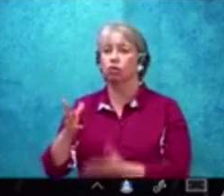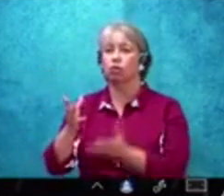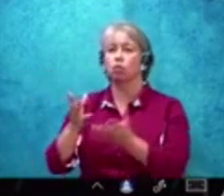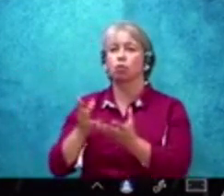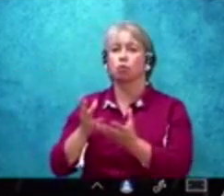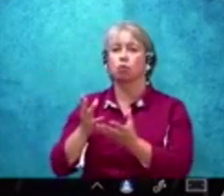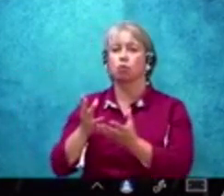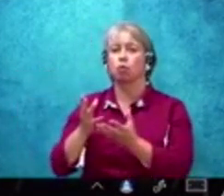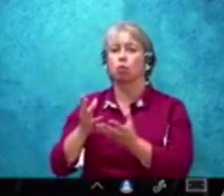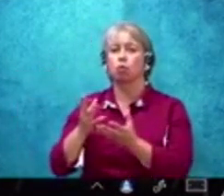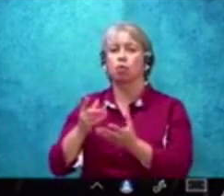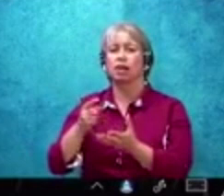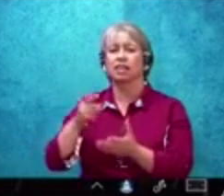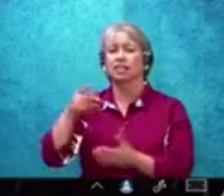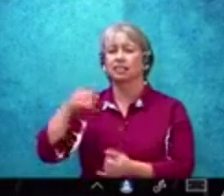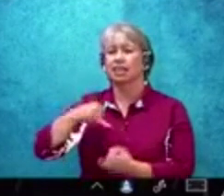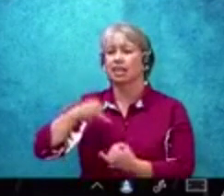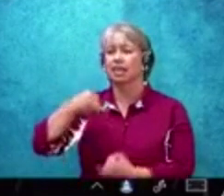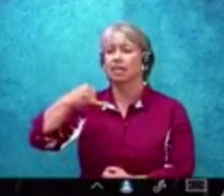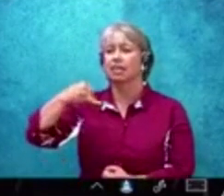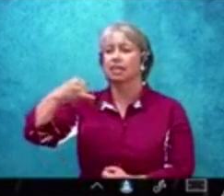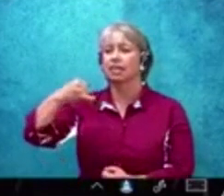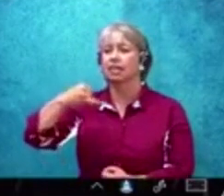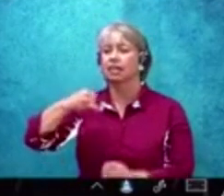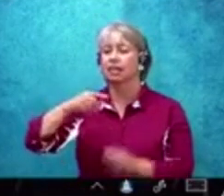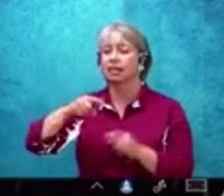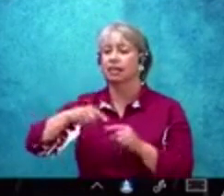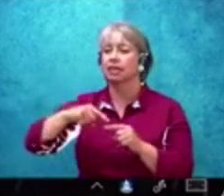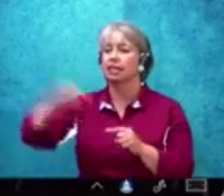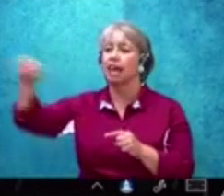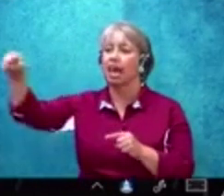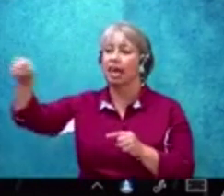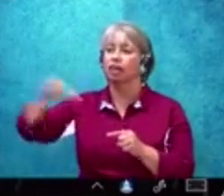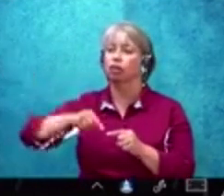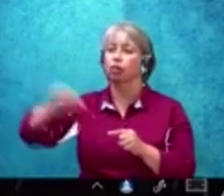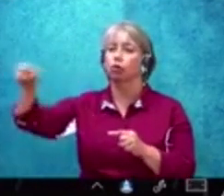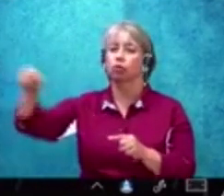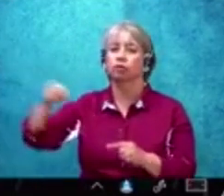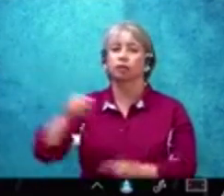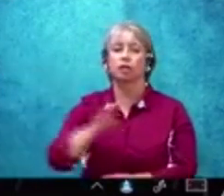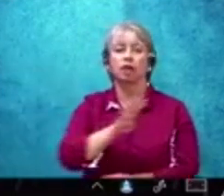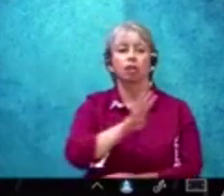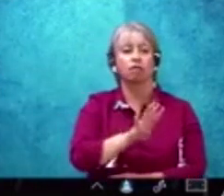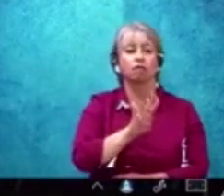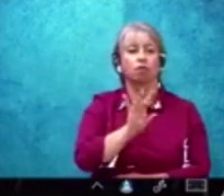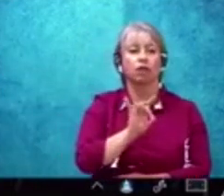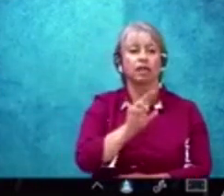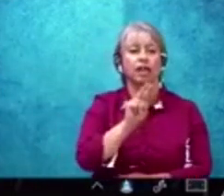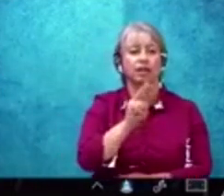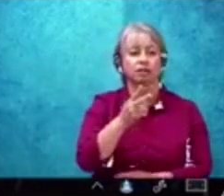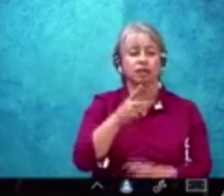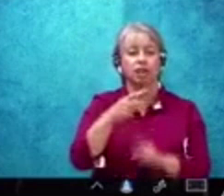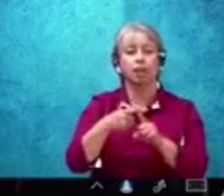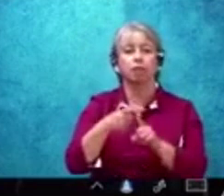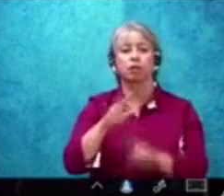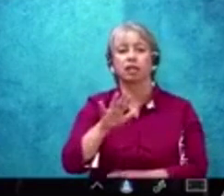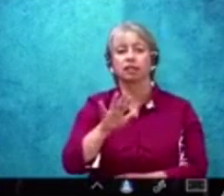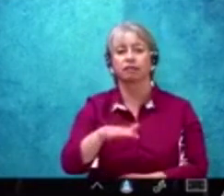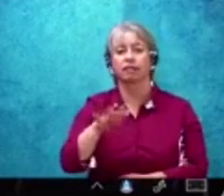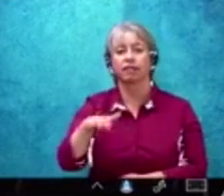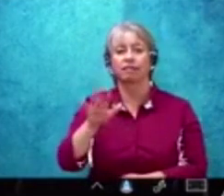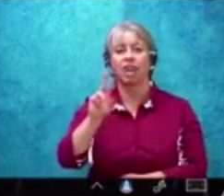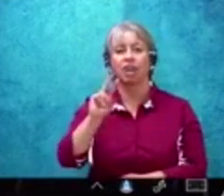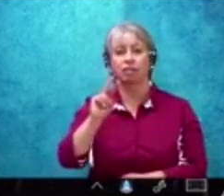would be diagonally. Okay, we don't know that yet. So we have to do 48 squared plus 55